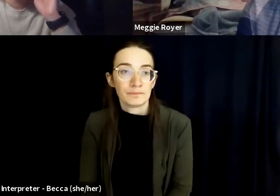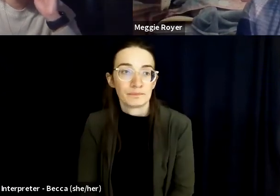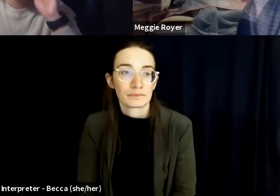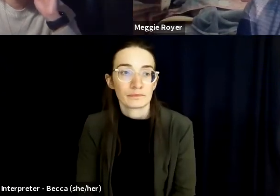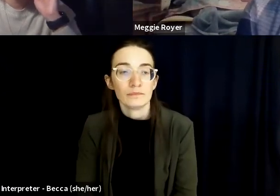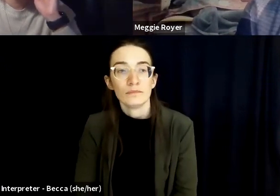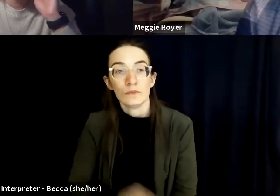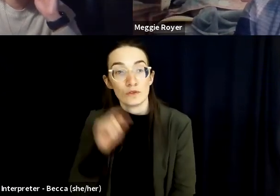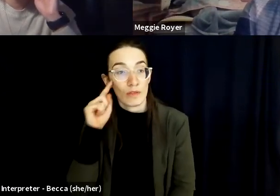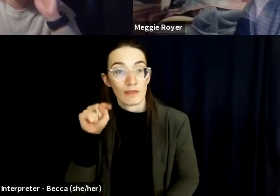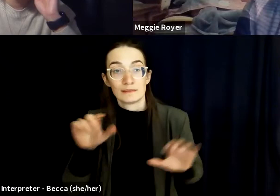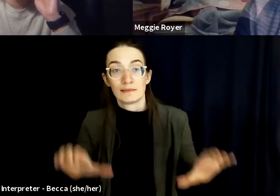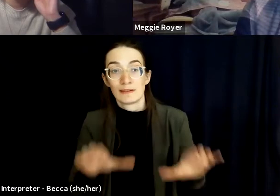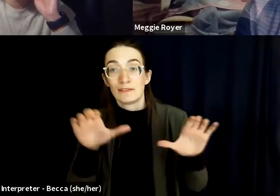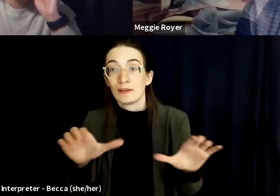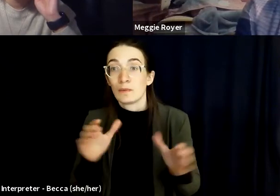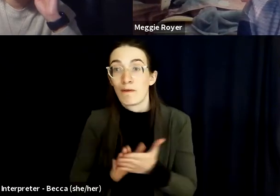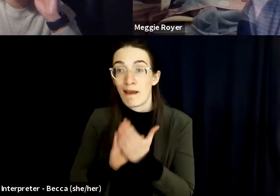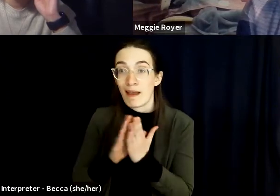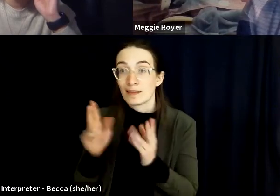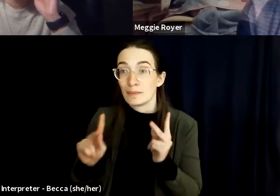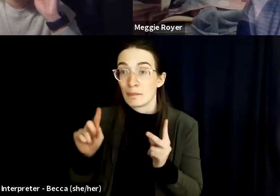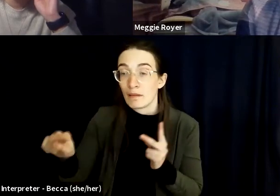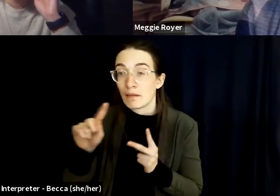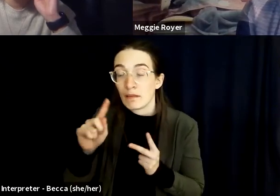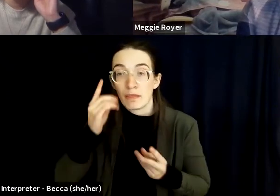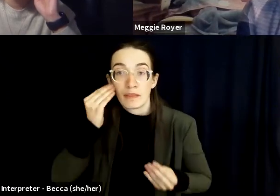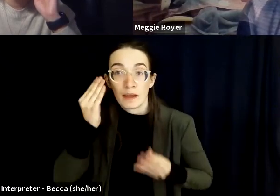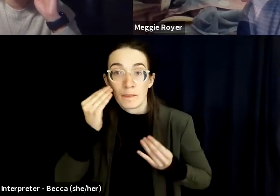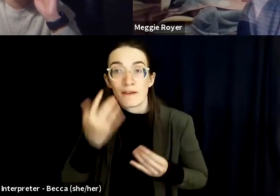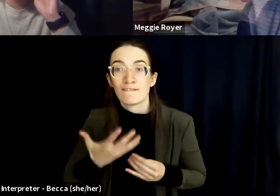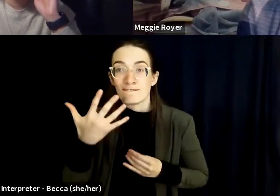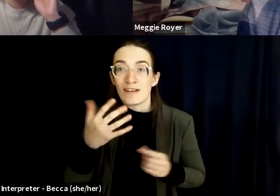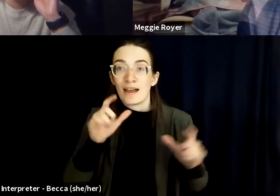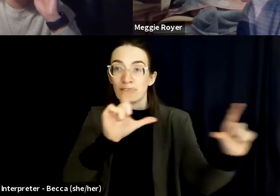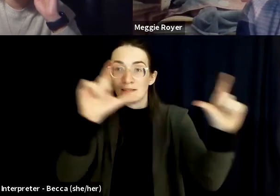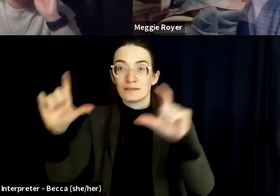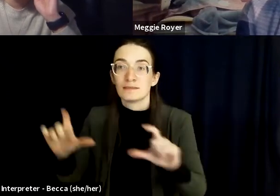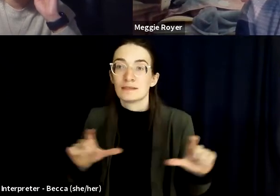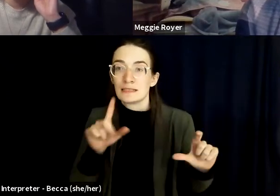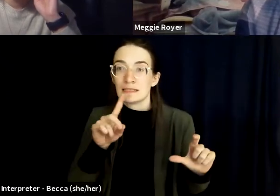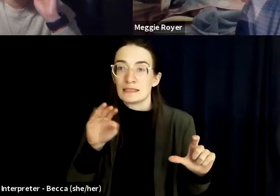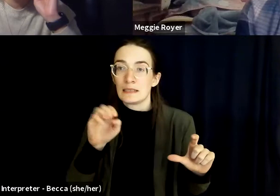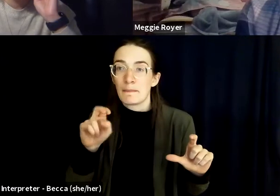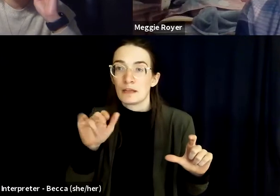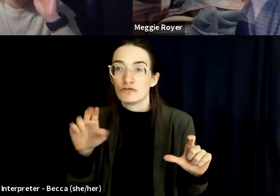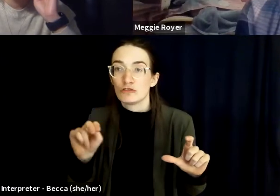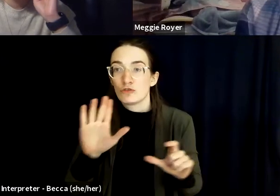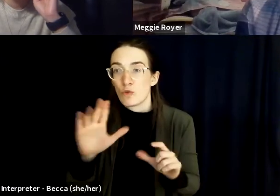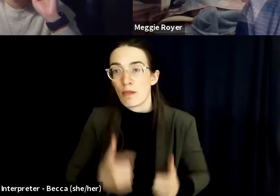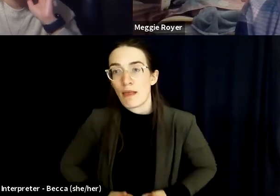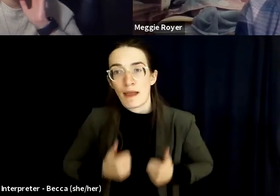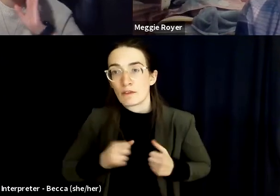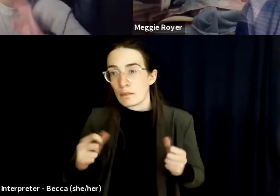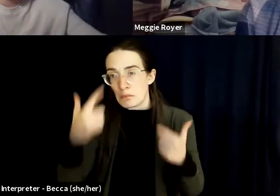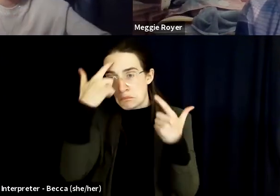So in this activity, we're going to ask people to think about 5 dimensions in your life, and it could be whatever you want. We